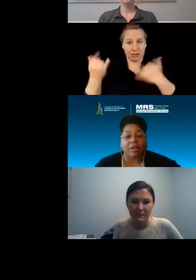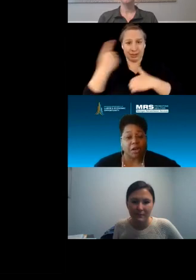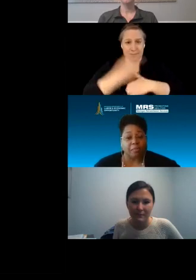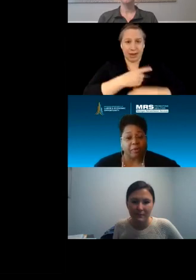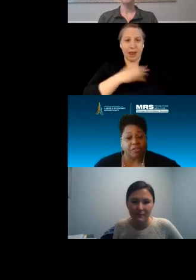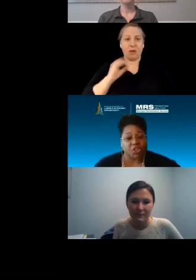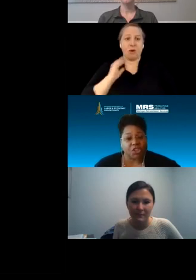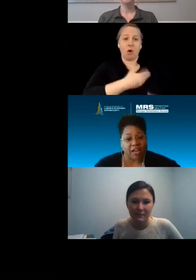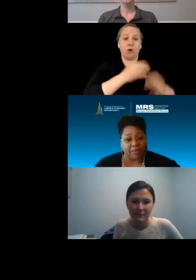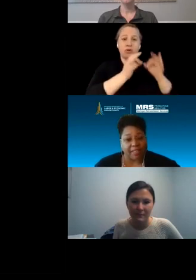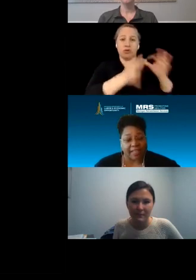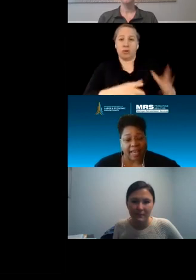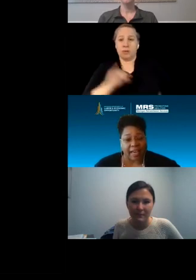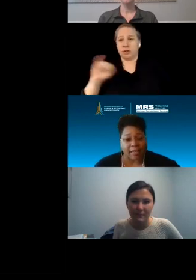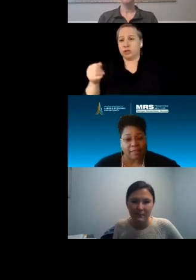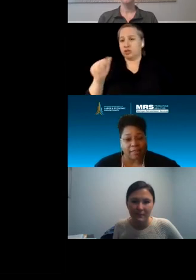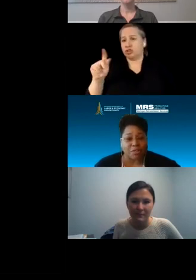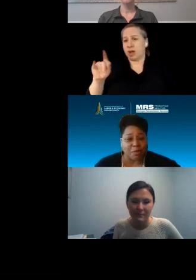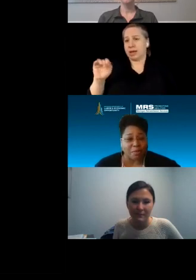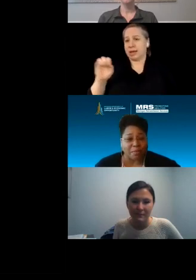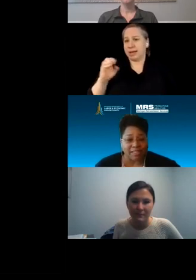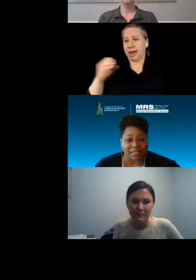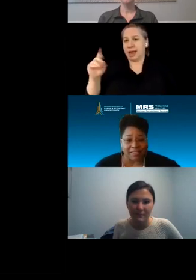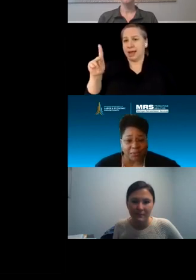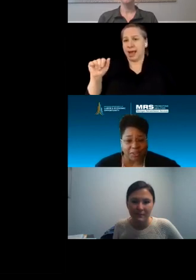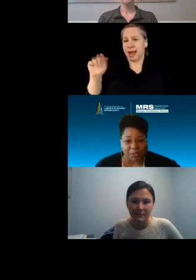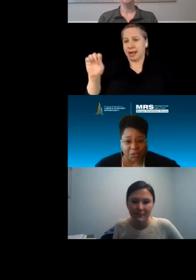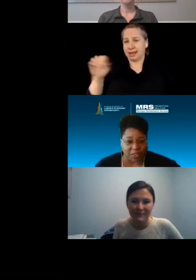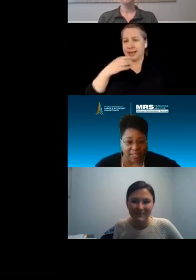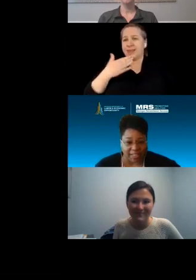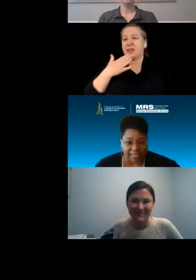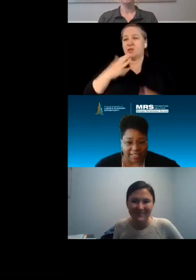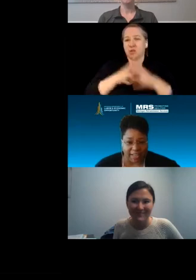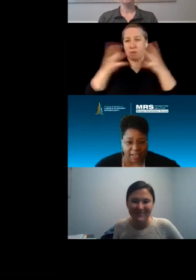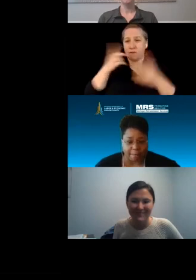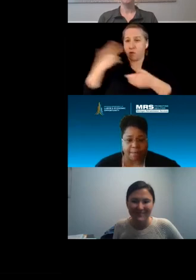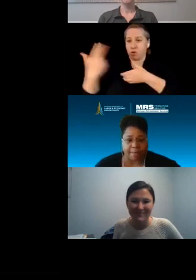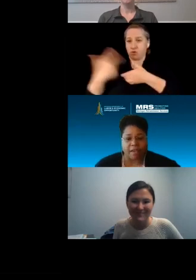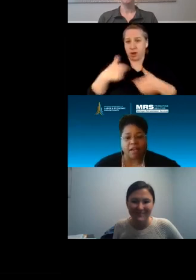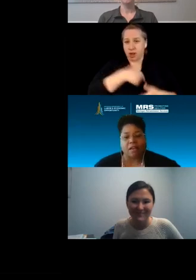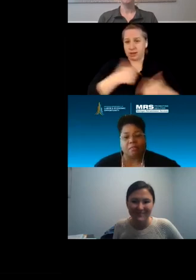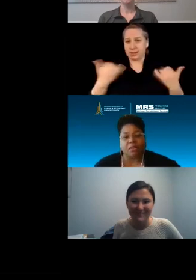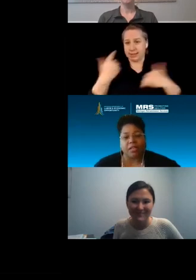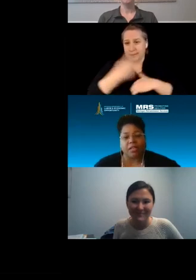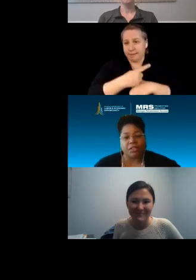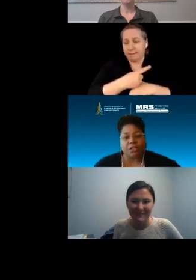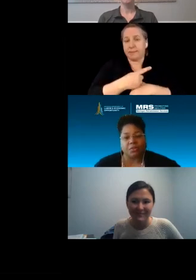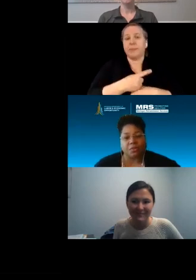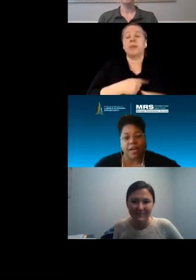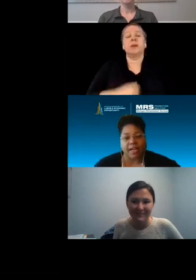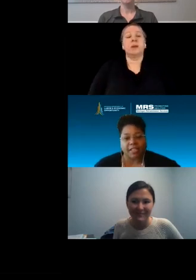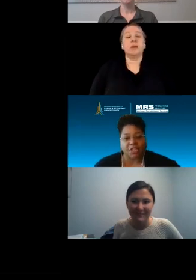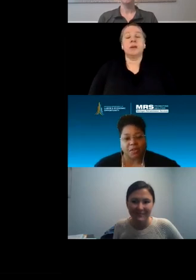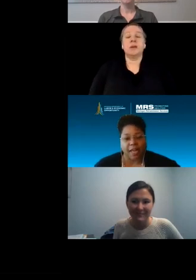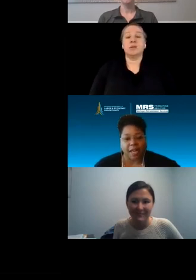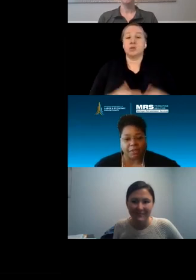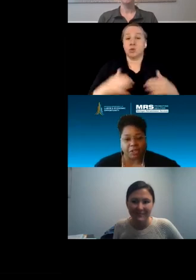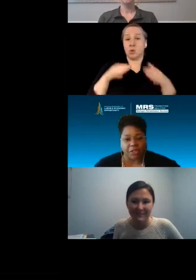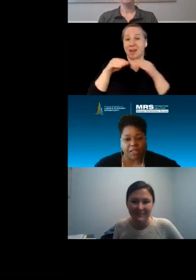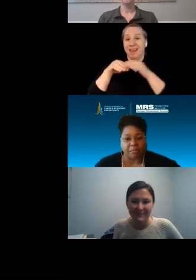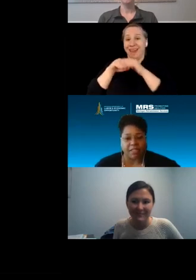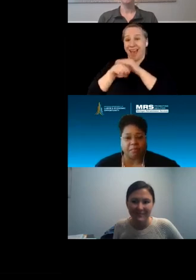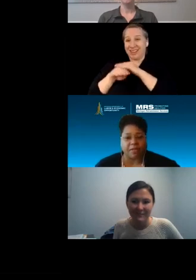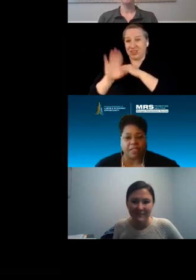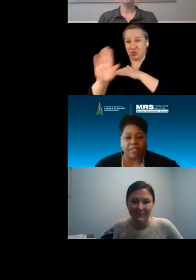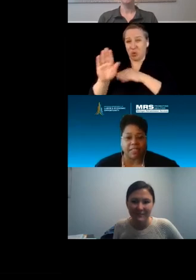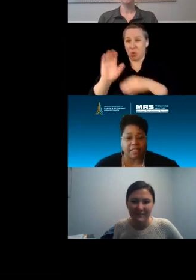our interpreters, Jacqueline and Katie. Thank you so much for joining us today. In order to access your